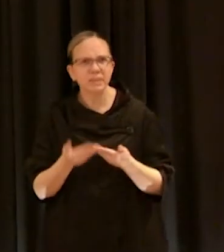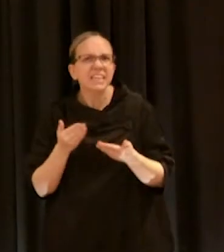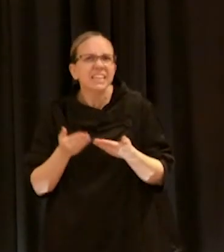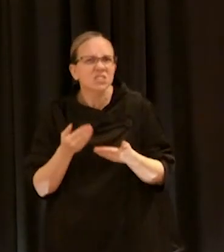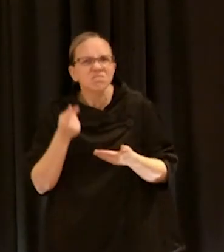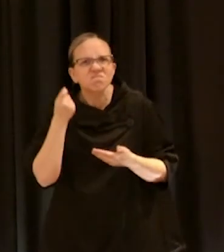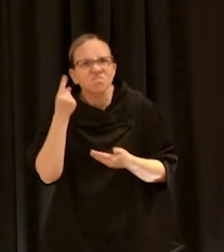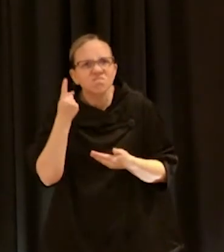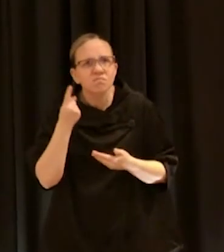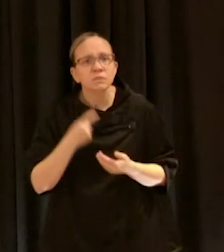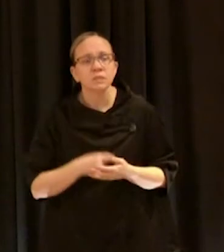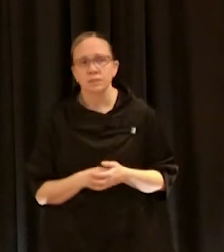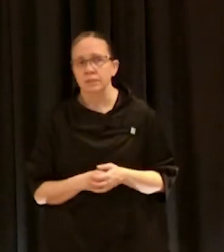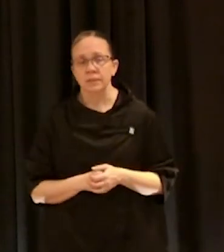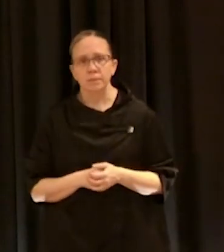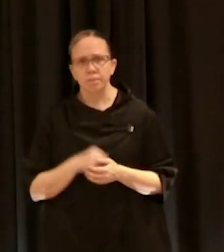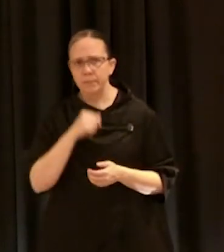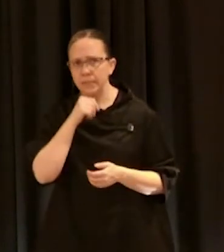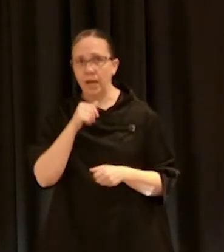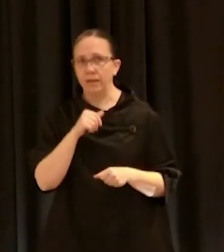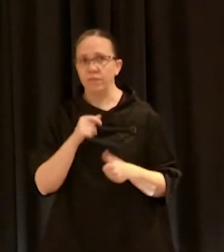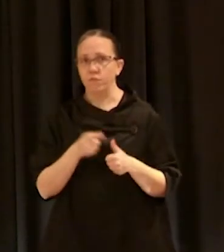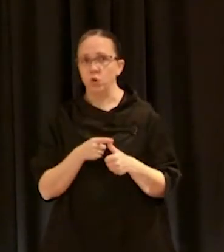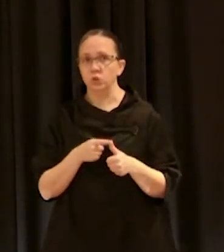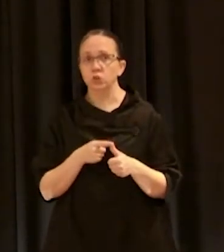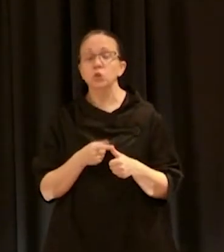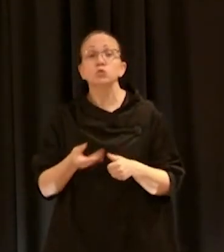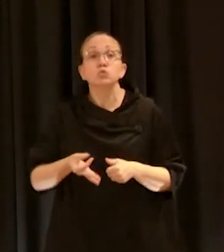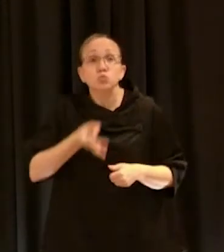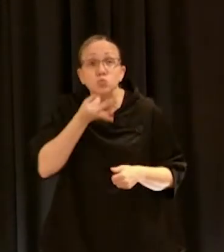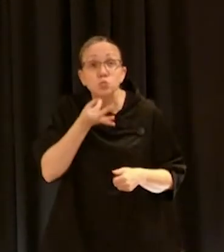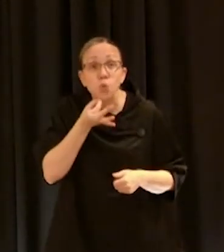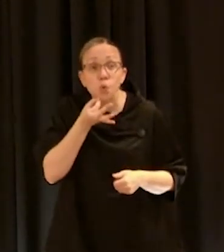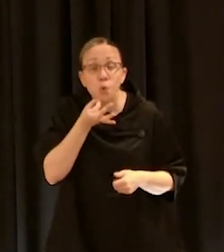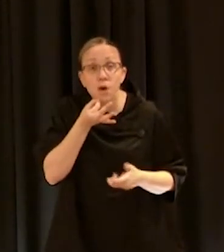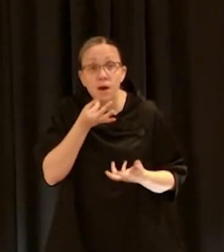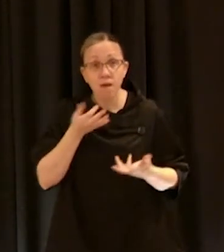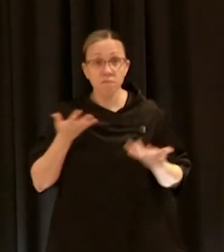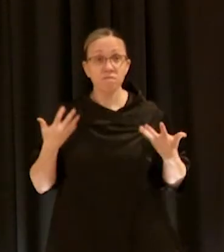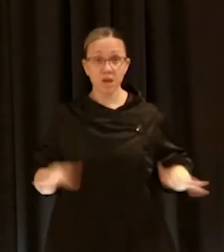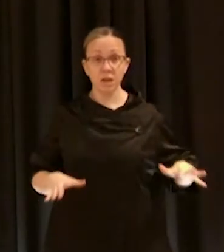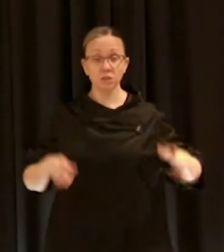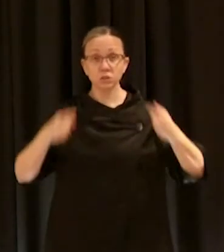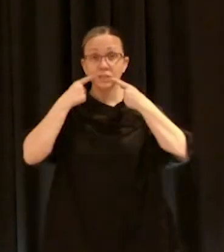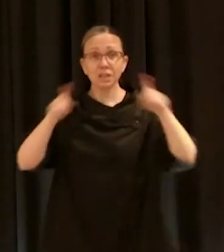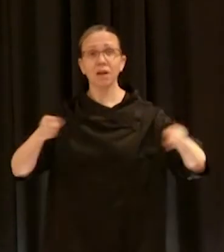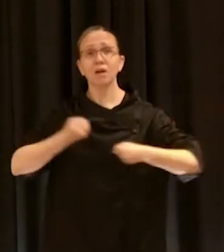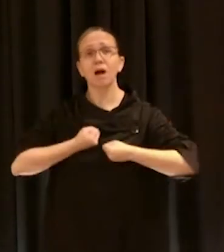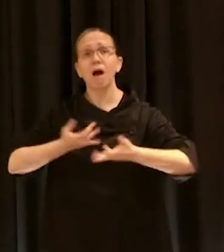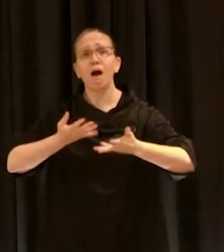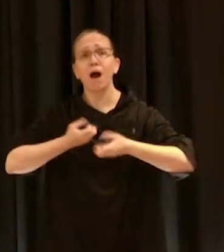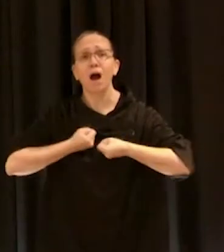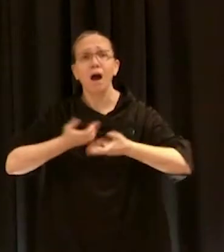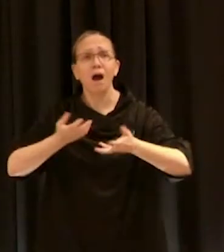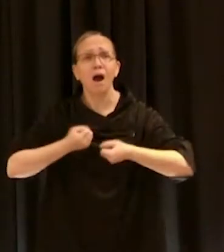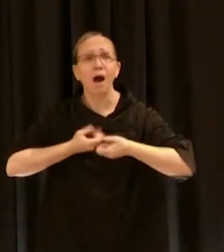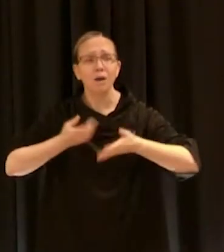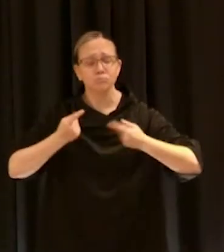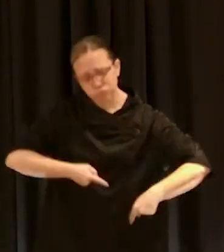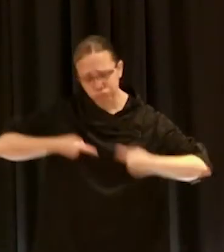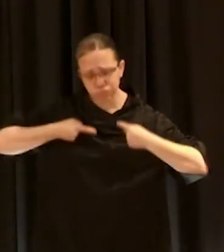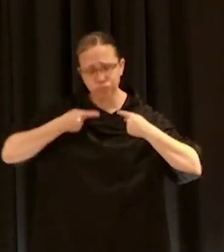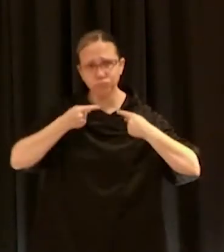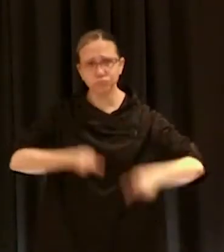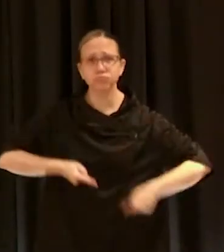easier for us. So that wasn't like that in the original. So as soon as he made this big confession that he battles